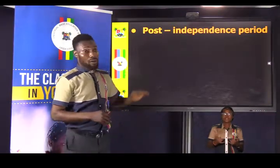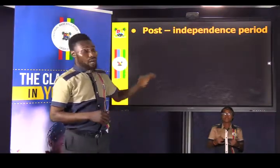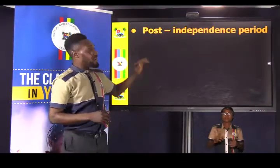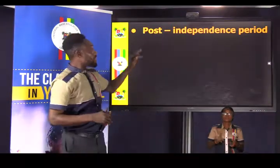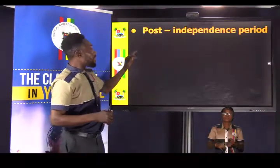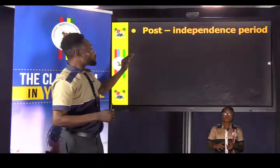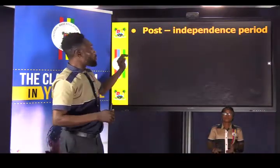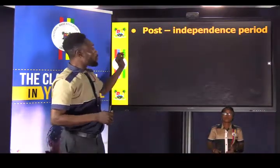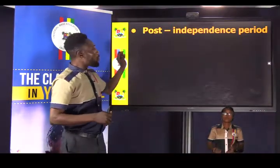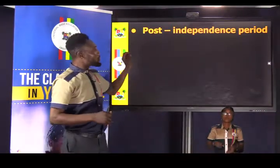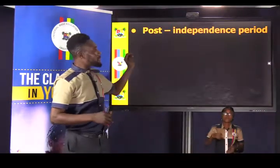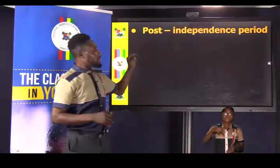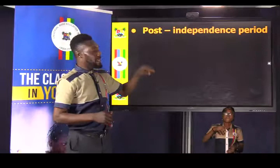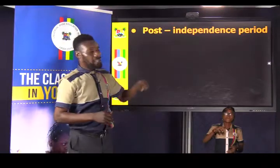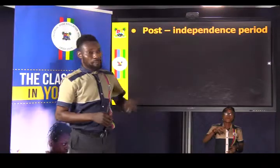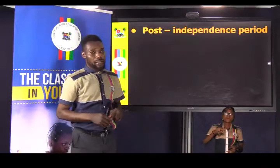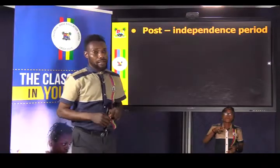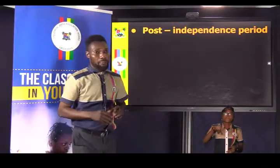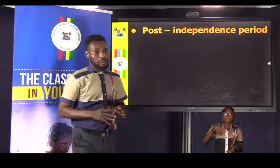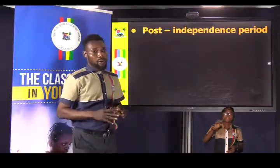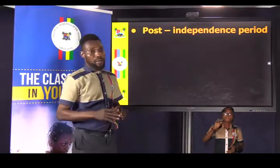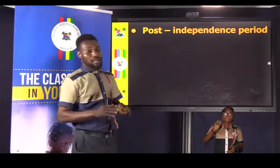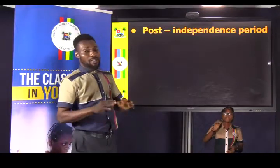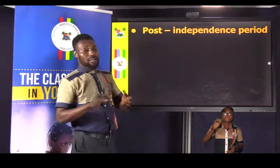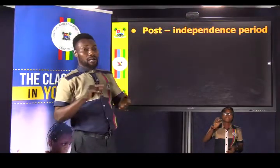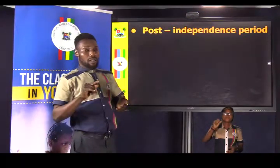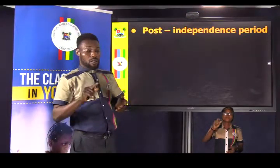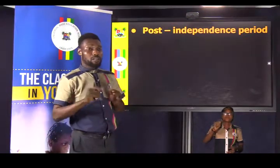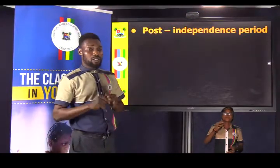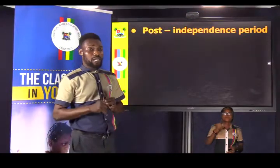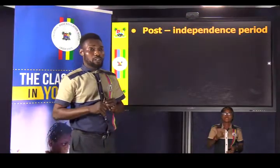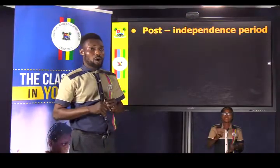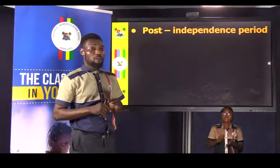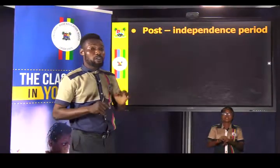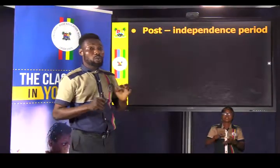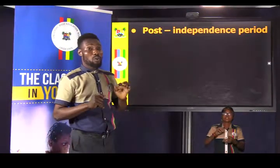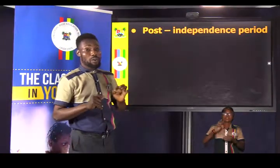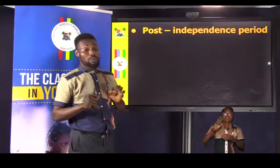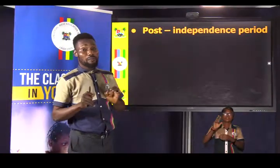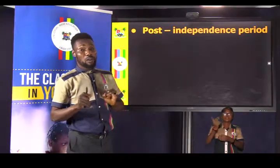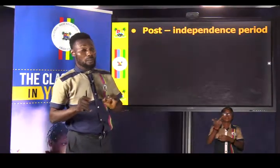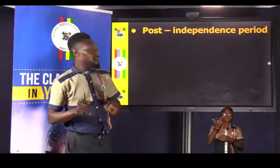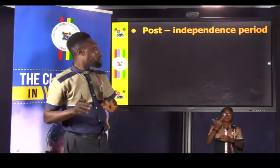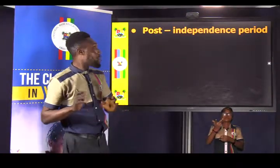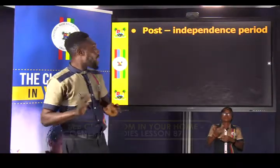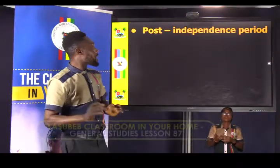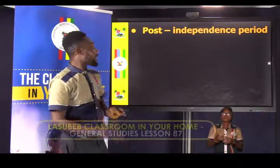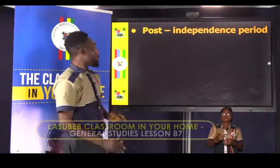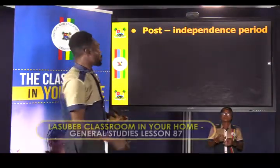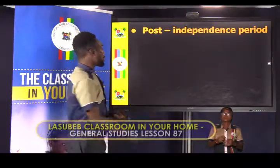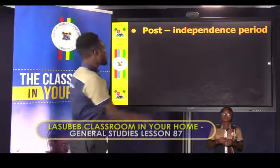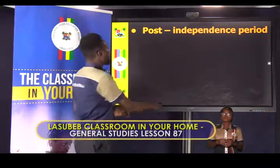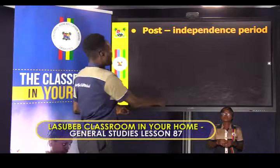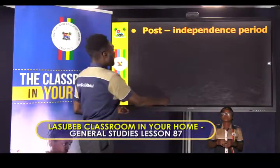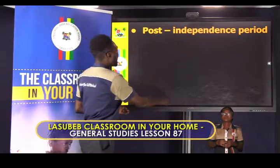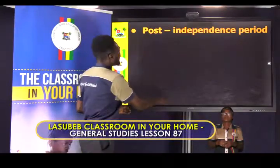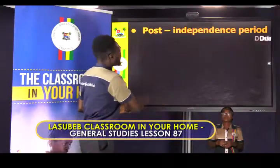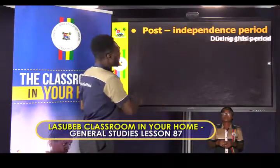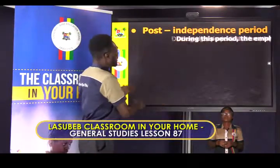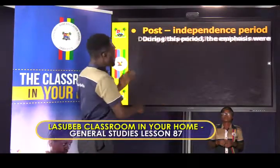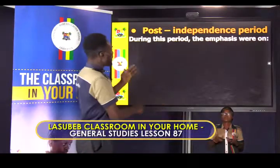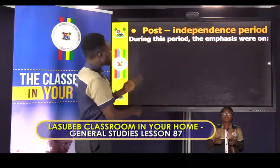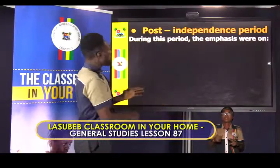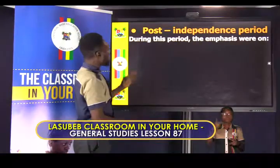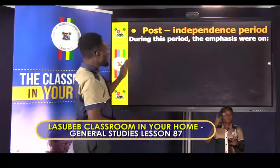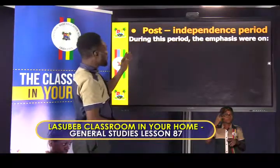colonial period, and now to post-independent period. That's the third stage of historical development of agriculture in